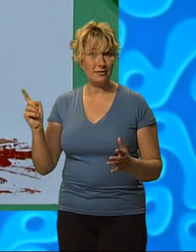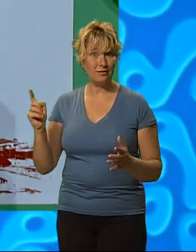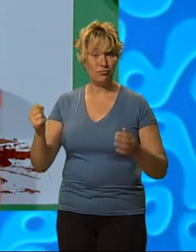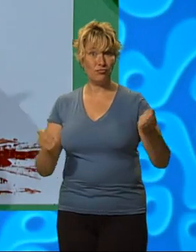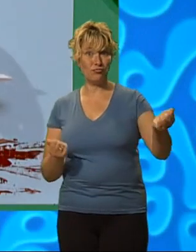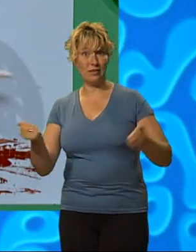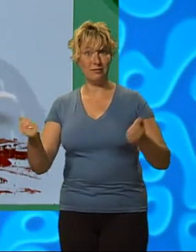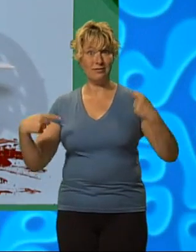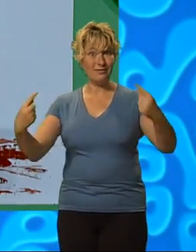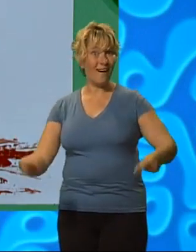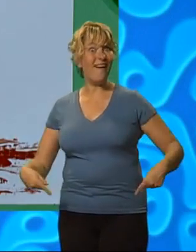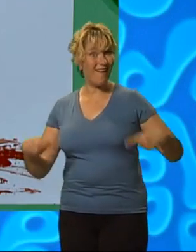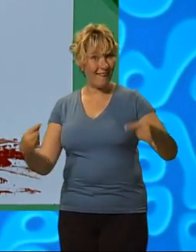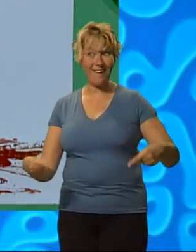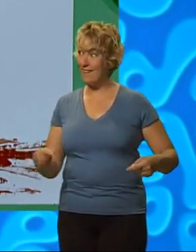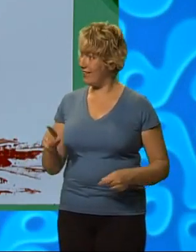tractor.